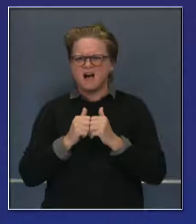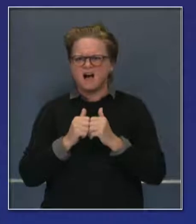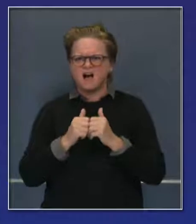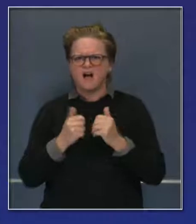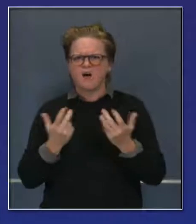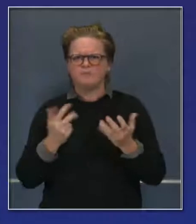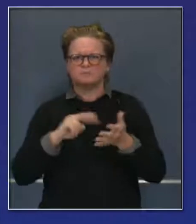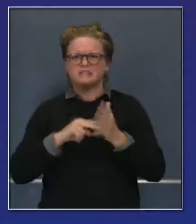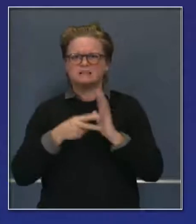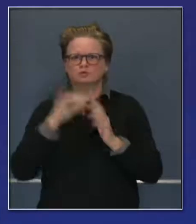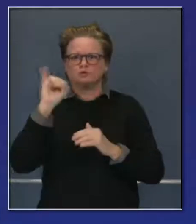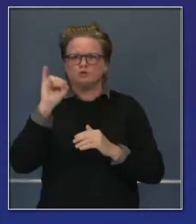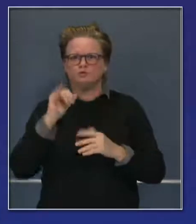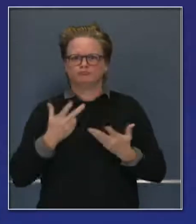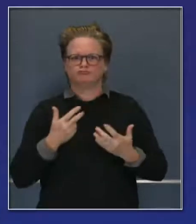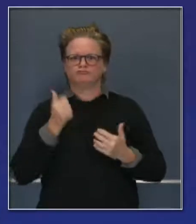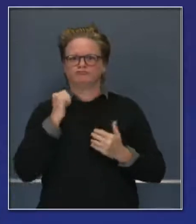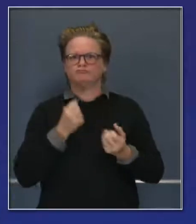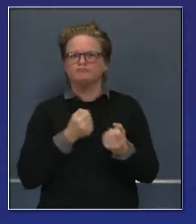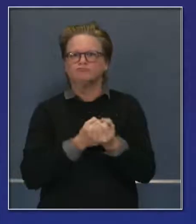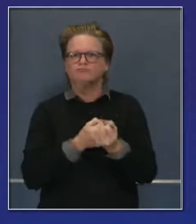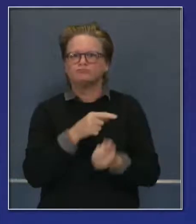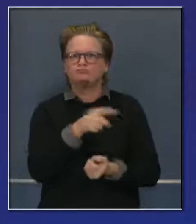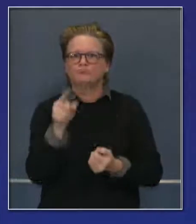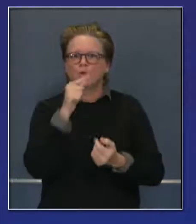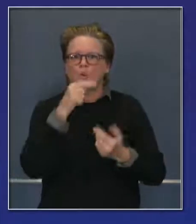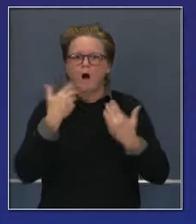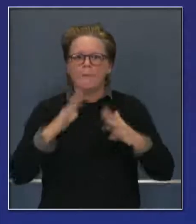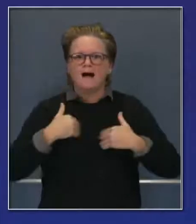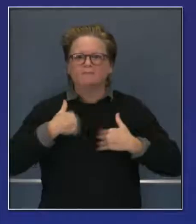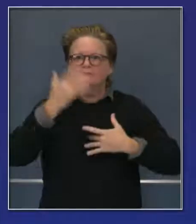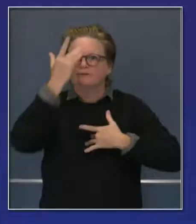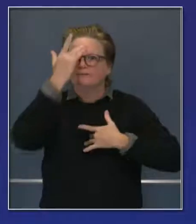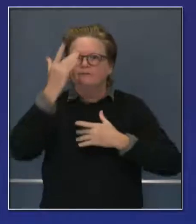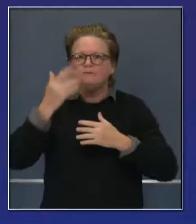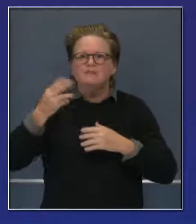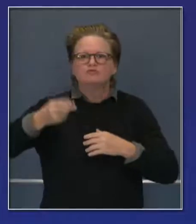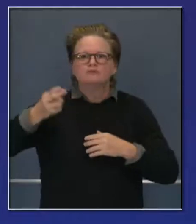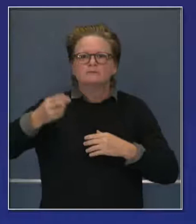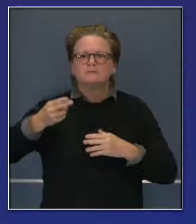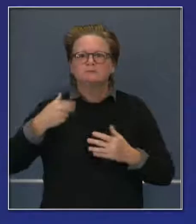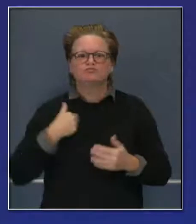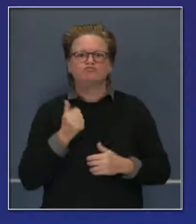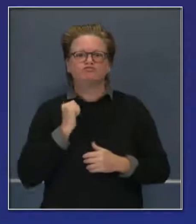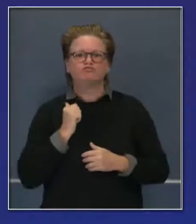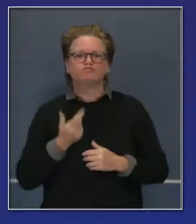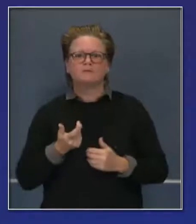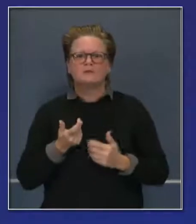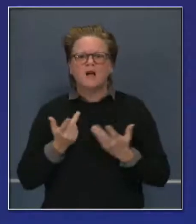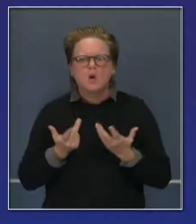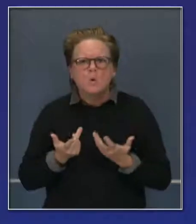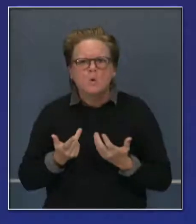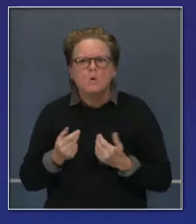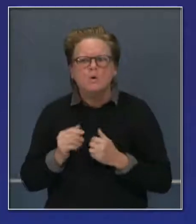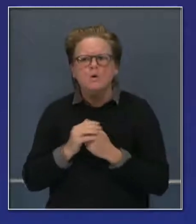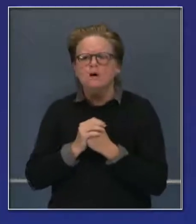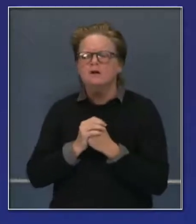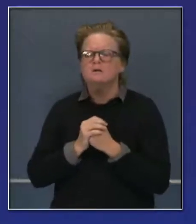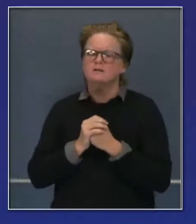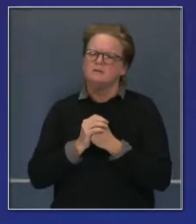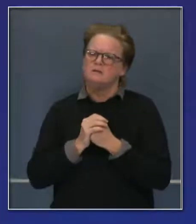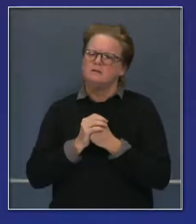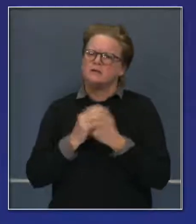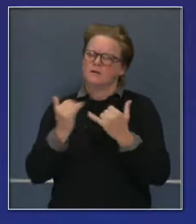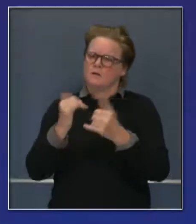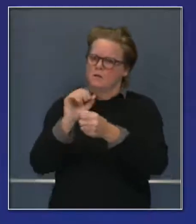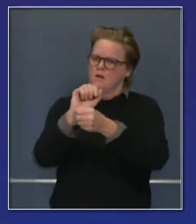very likely as we wash through COVID-19, the pre-existing condition of COVID-19 transmissions related to